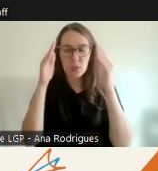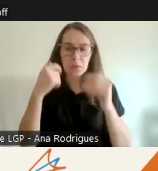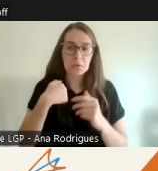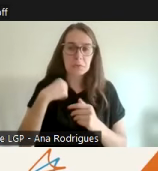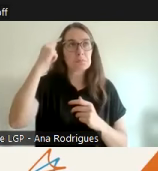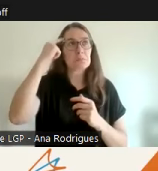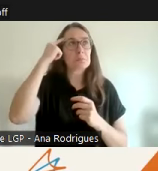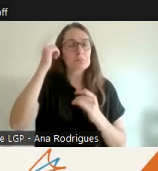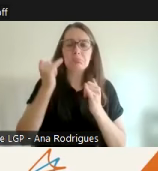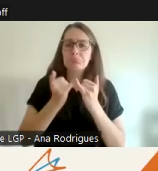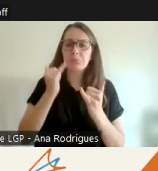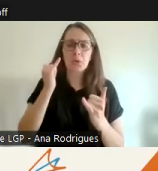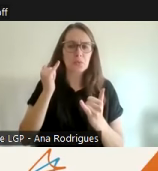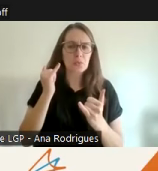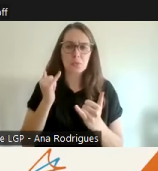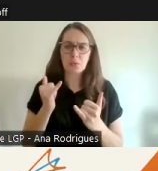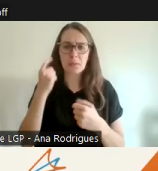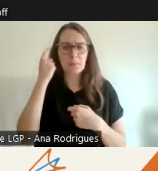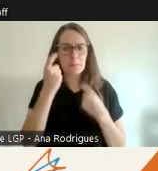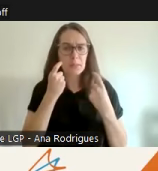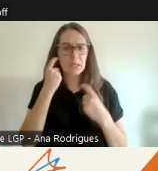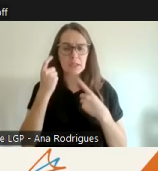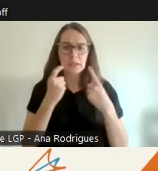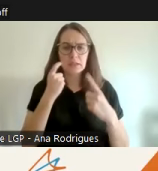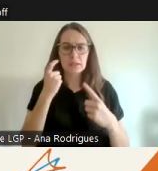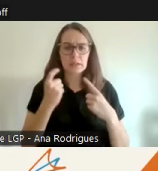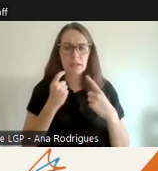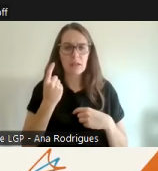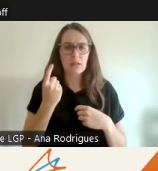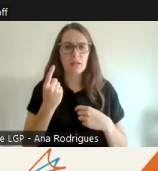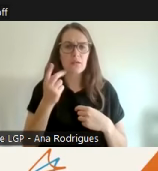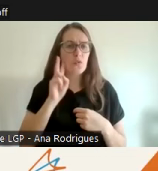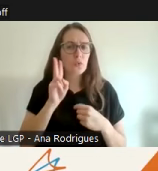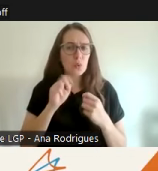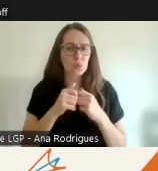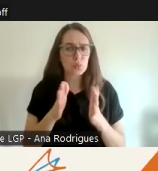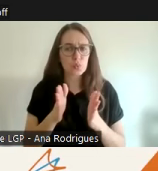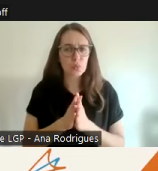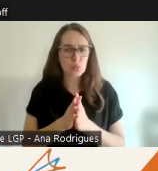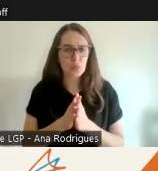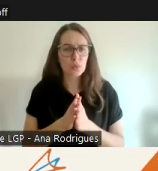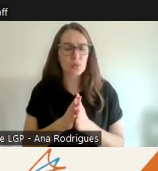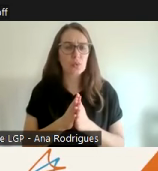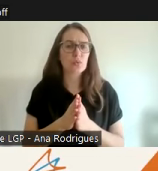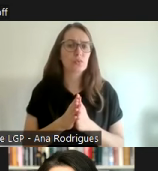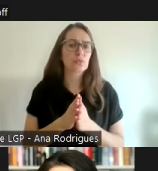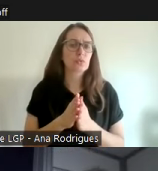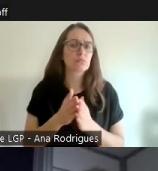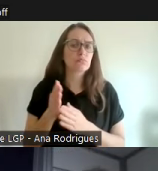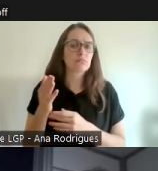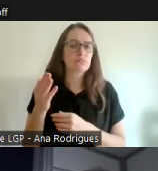thing that comes to my mind is are the values that makes